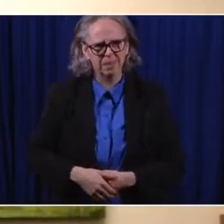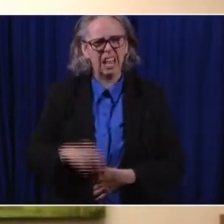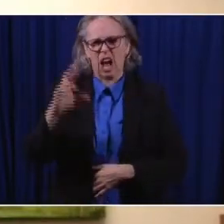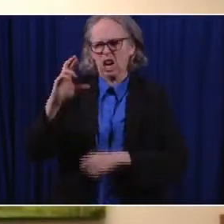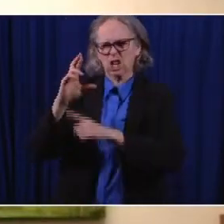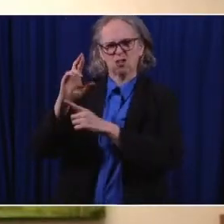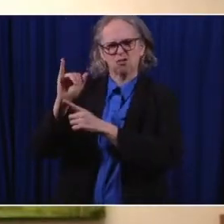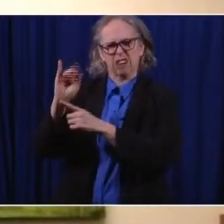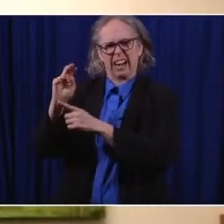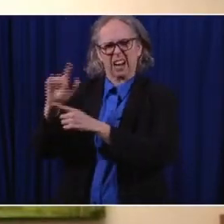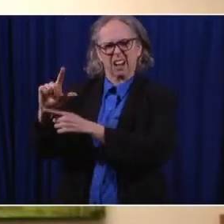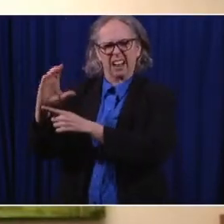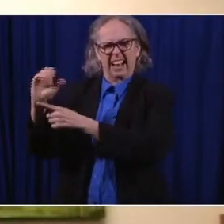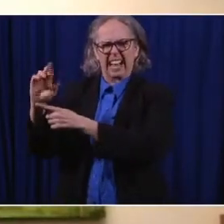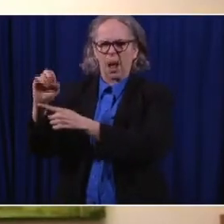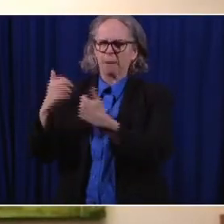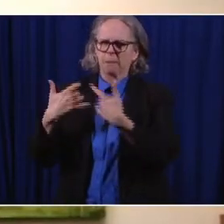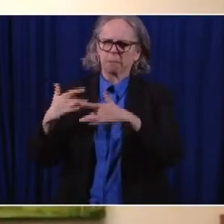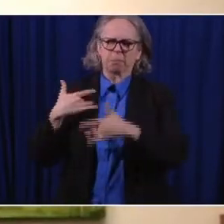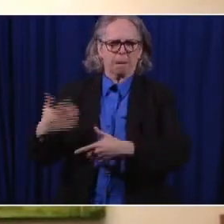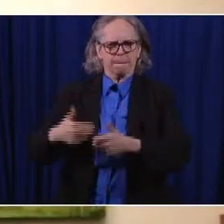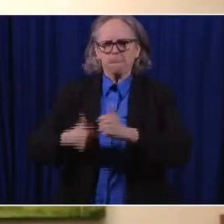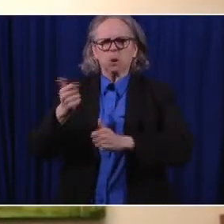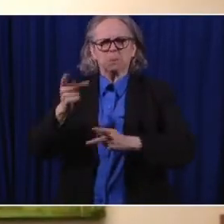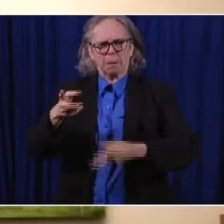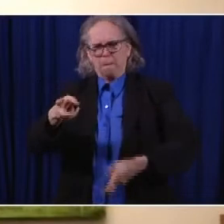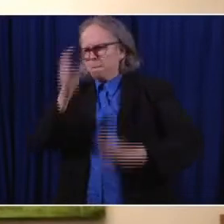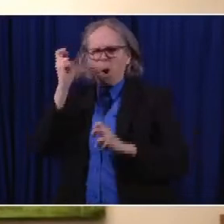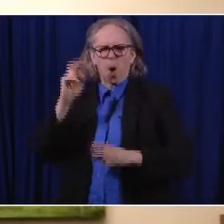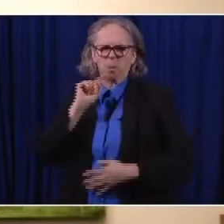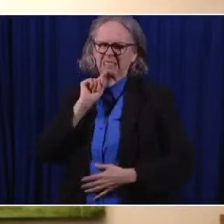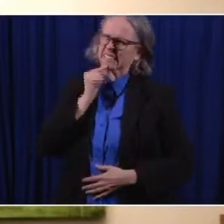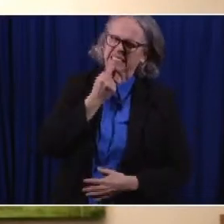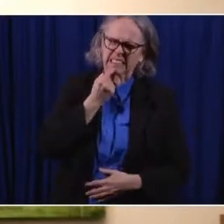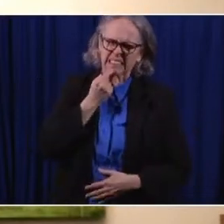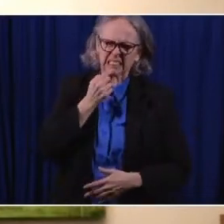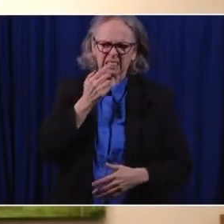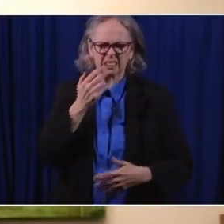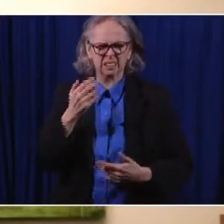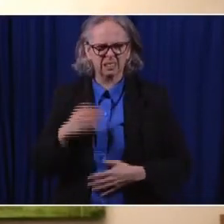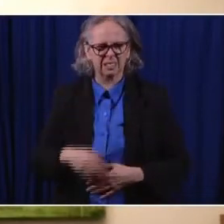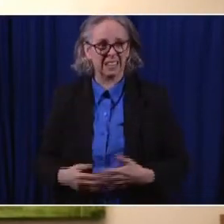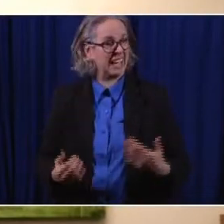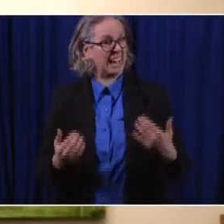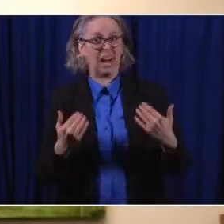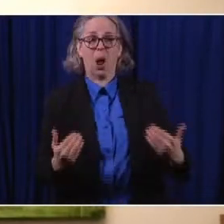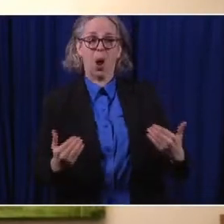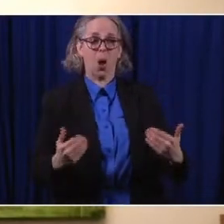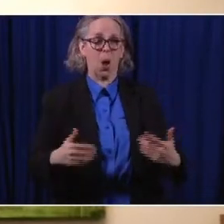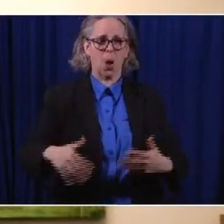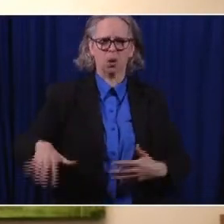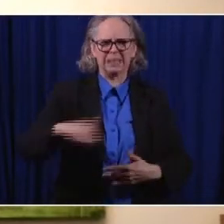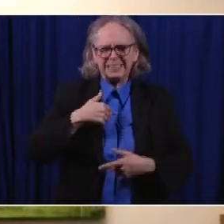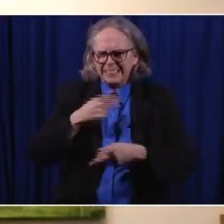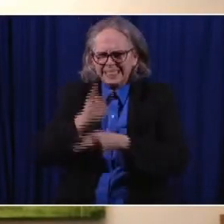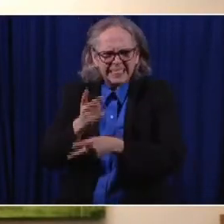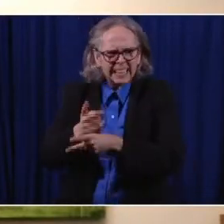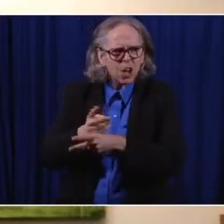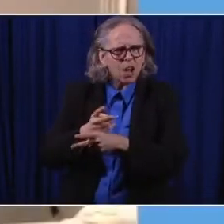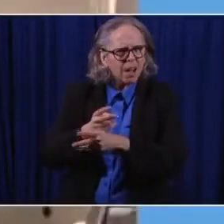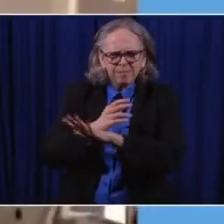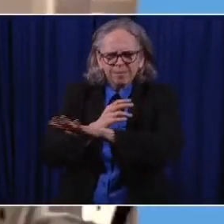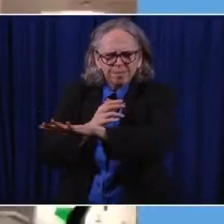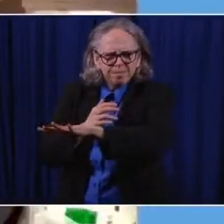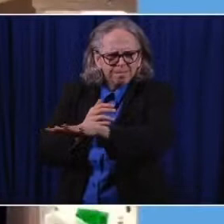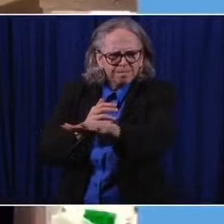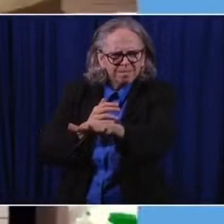have the sickest patients in the hospital. Currently, our staff is caring, or our population in the critical